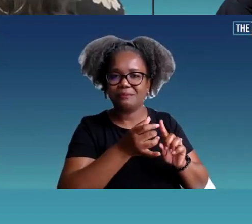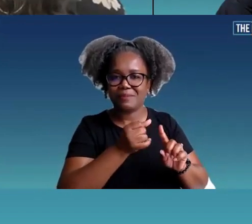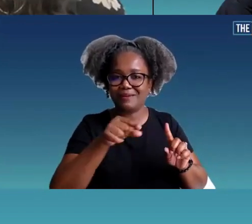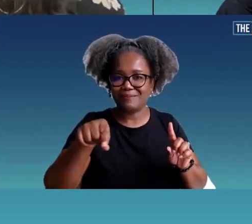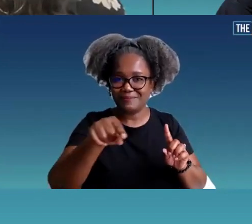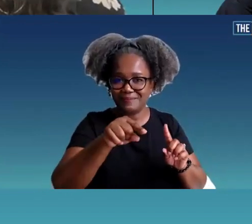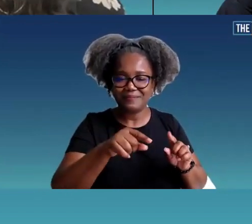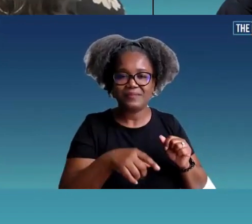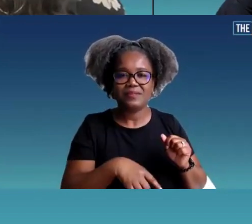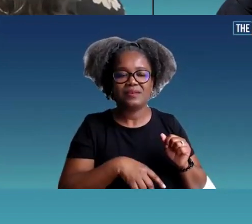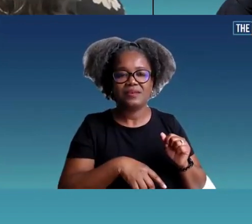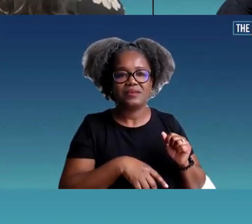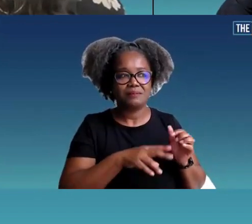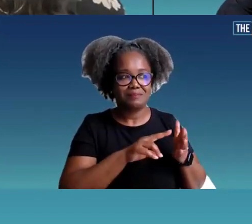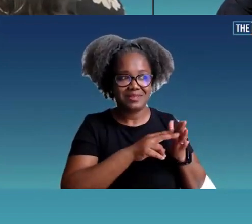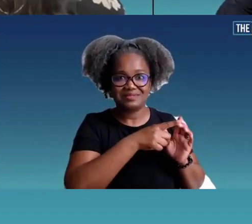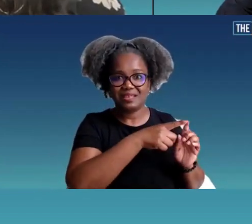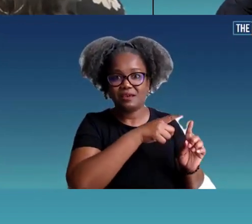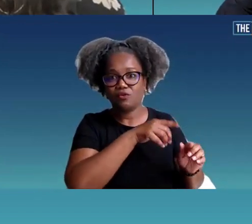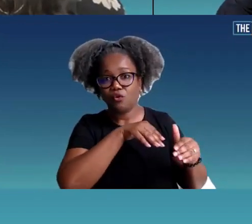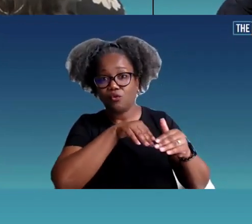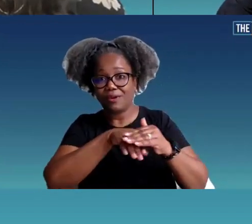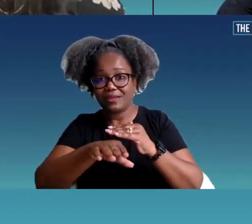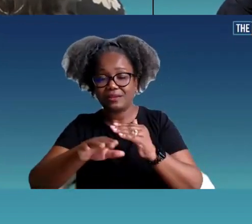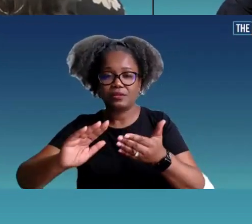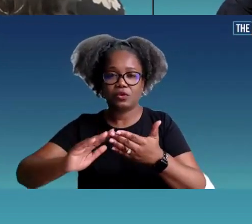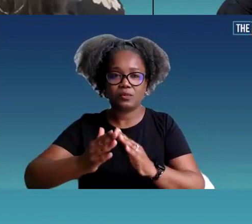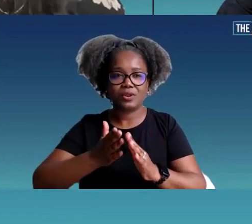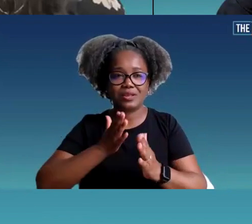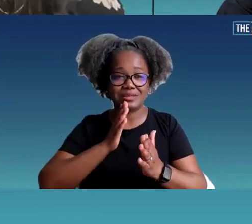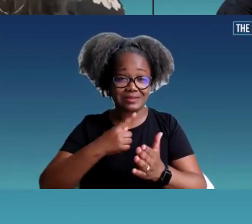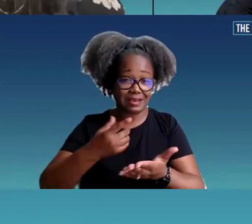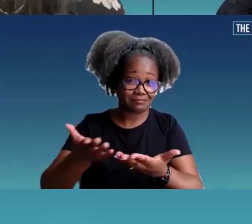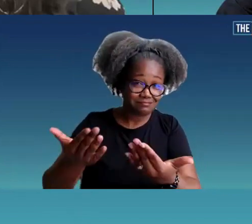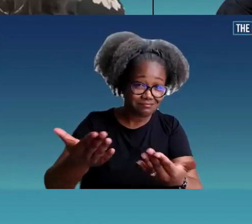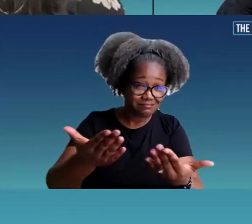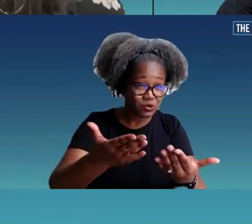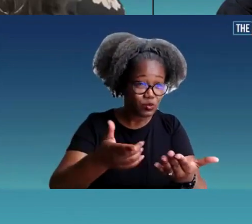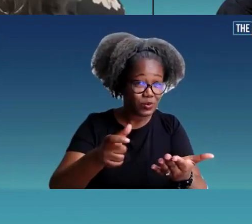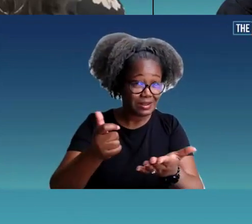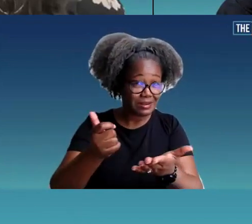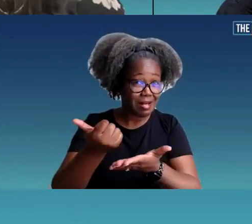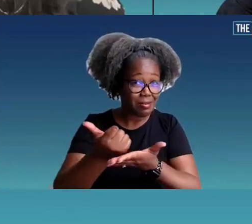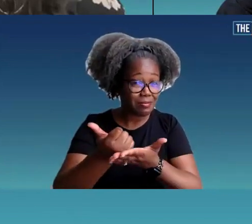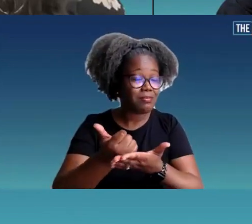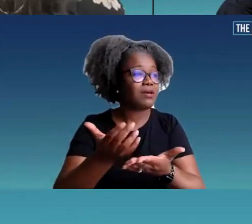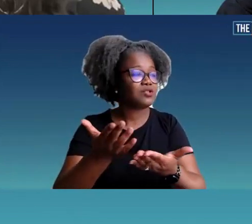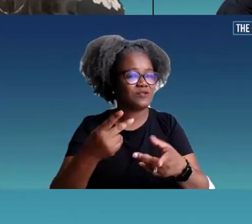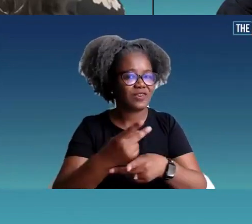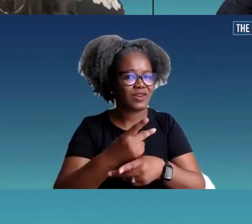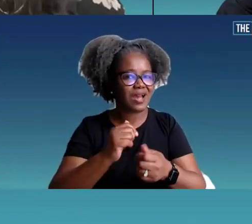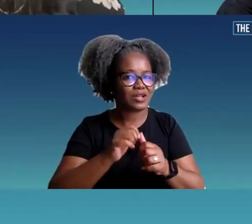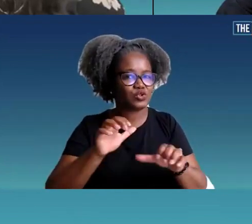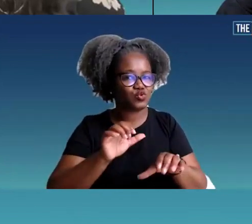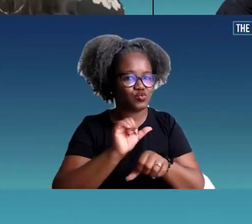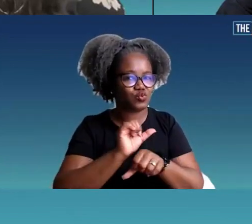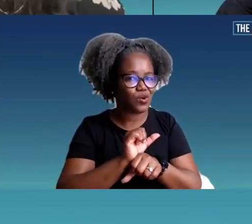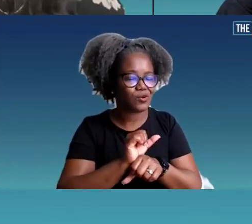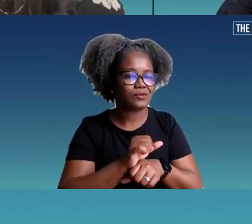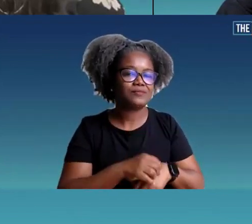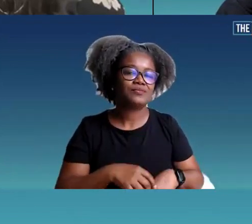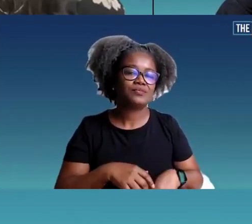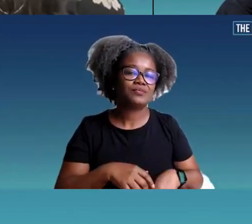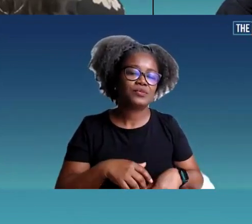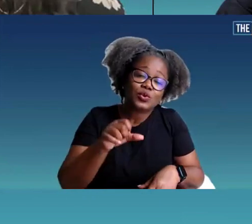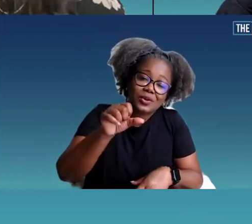some help figuring out how to be able to do this work. And so we're going to talk about data today. I'd love to be able to say that an important way